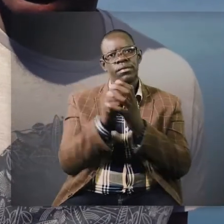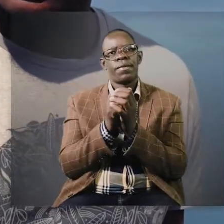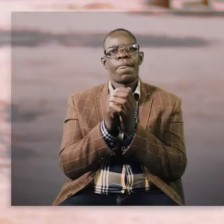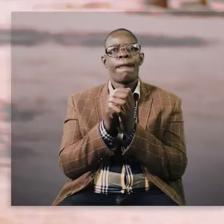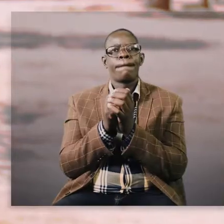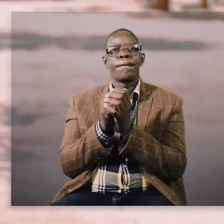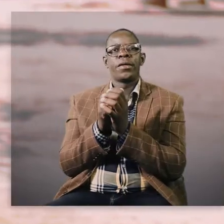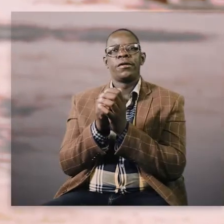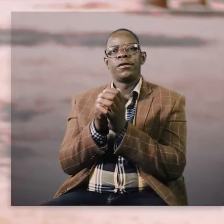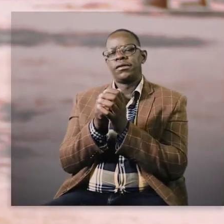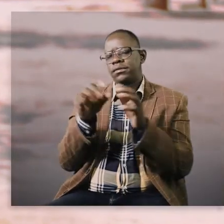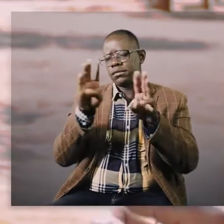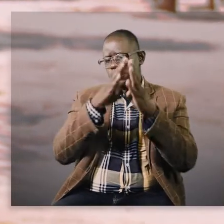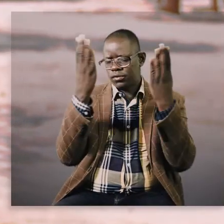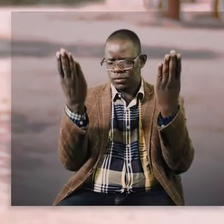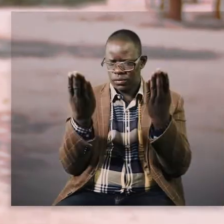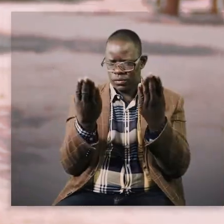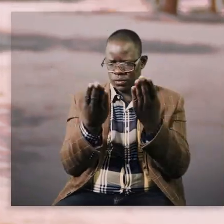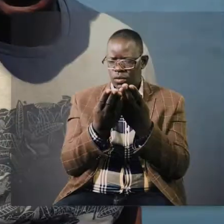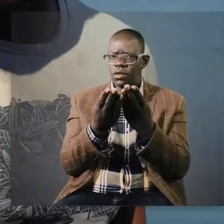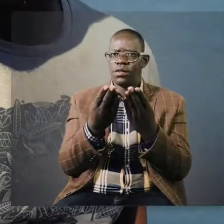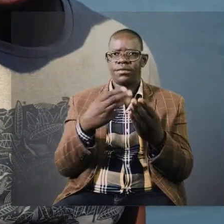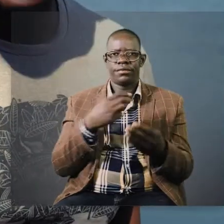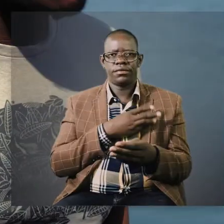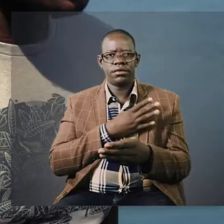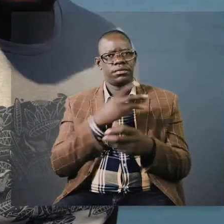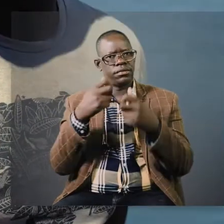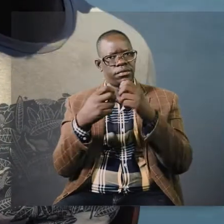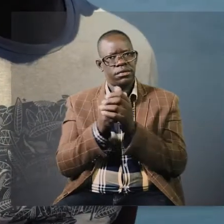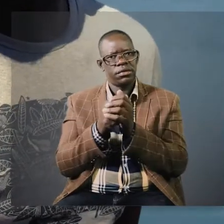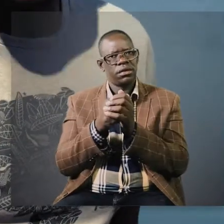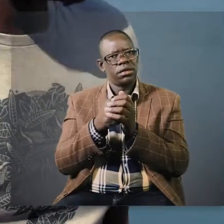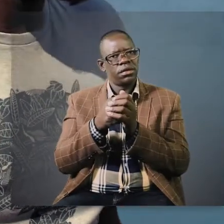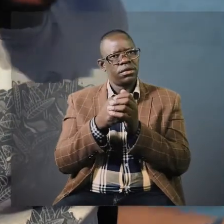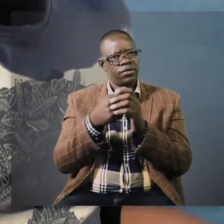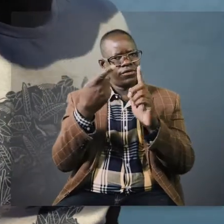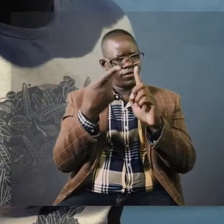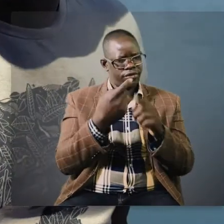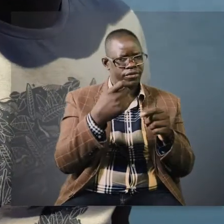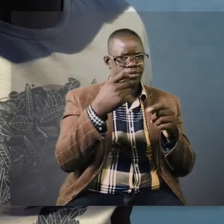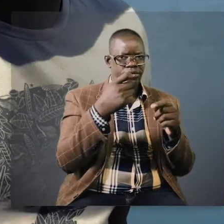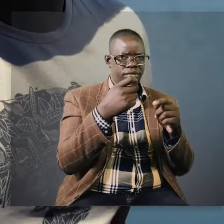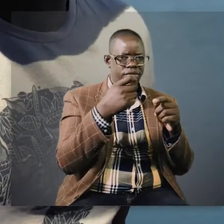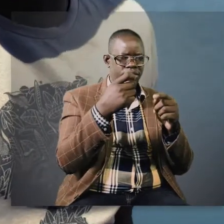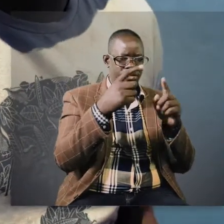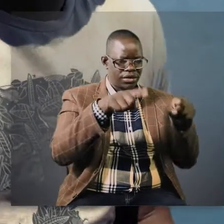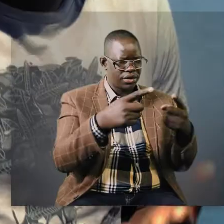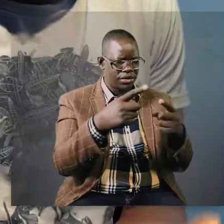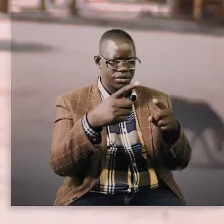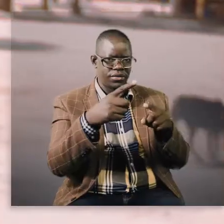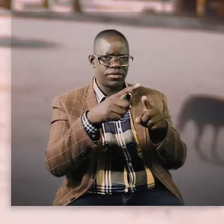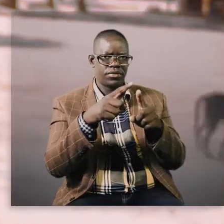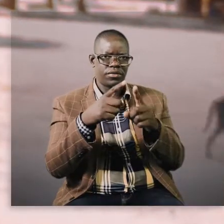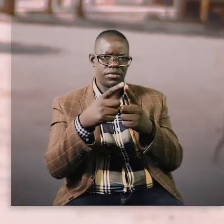disease that causes ill health in the world. That is very right. And you know what? The effects of diseases range from general weakness and fatigue